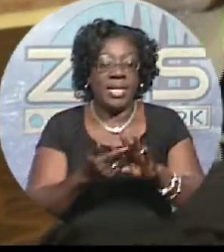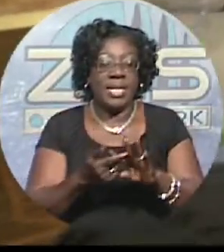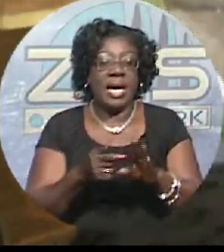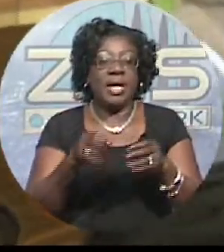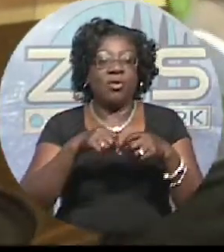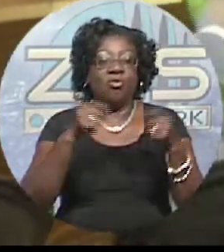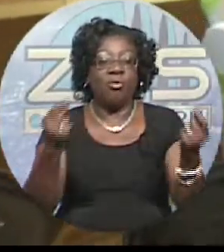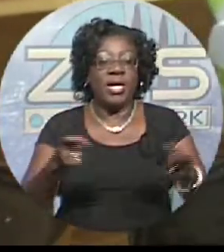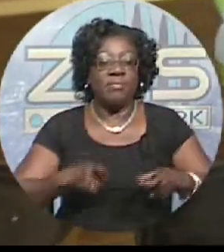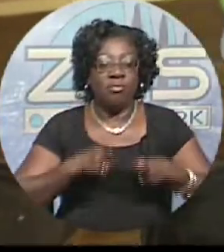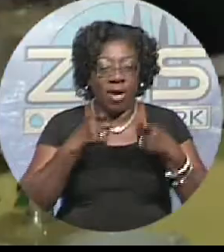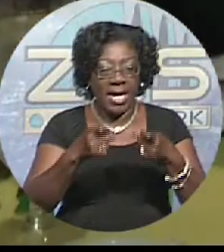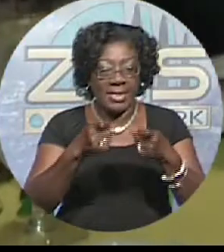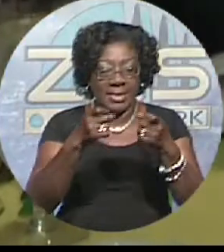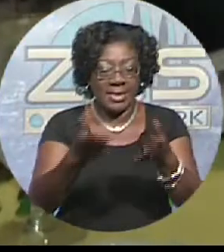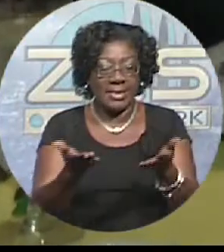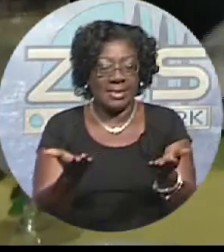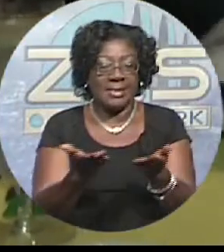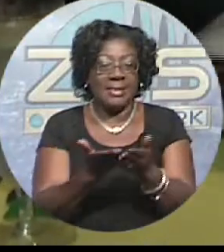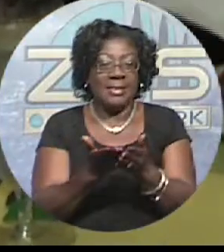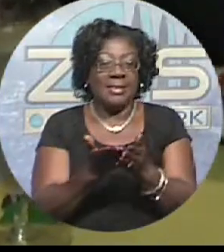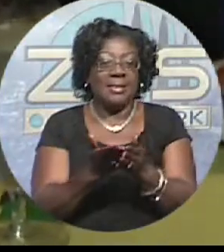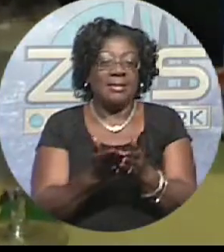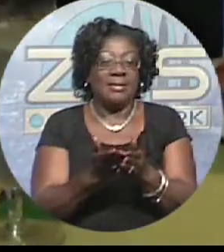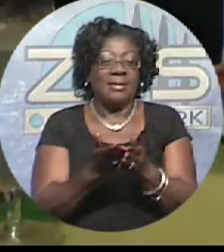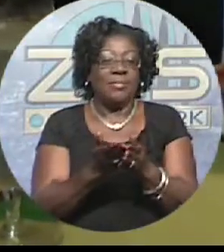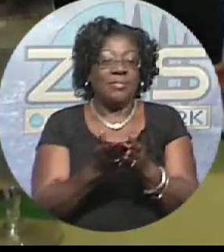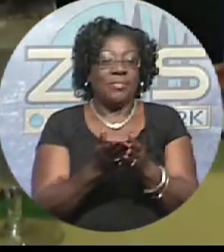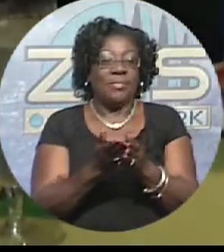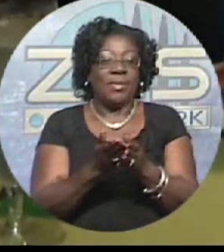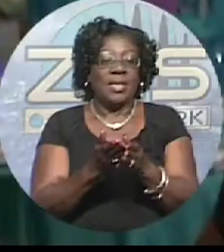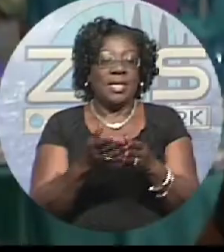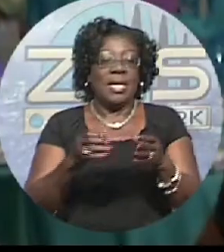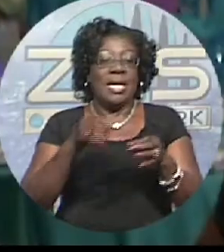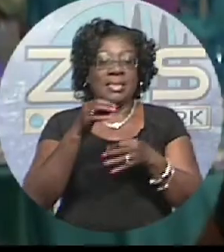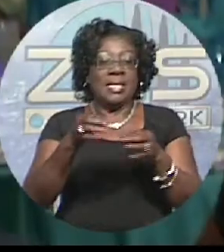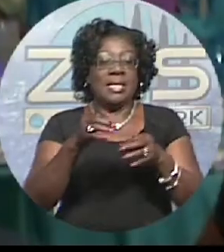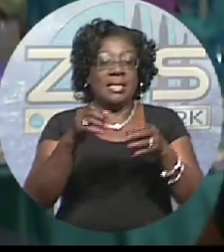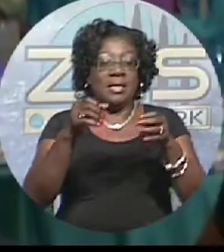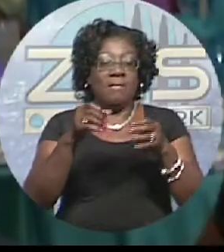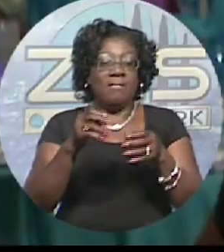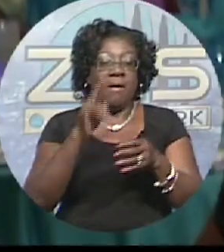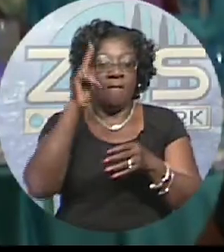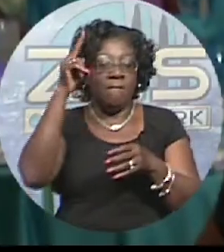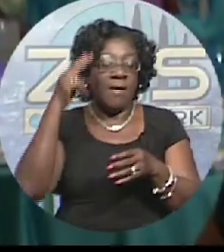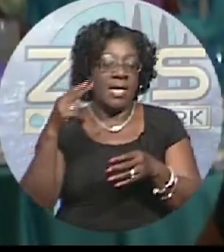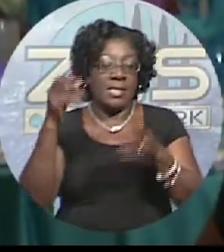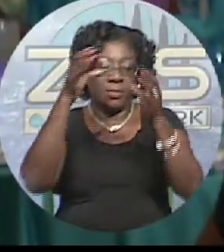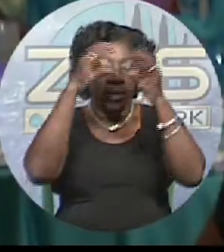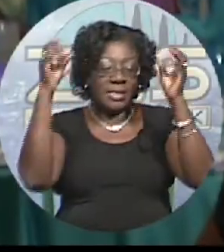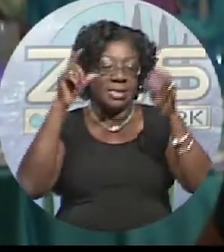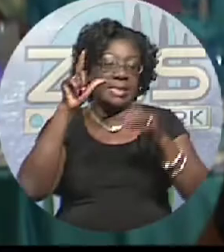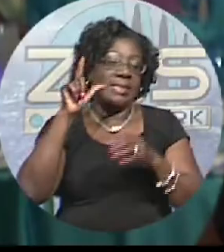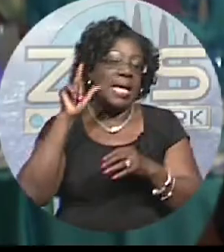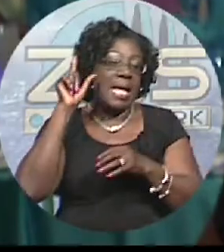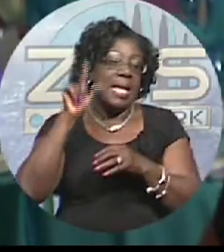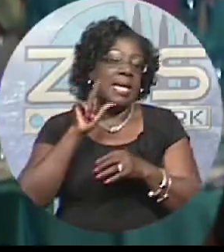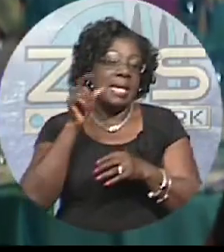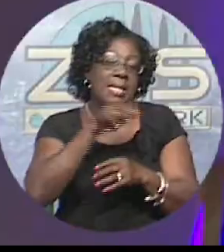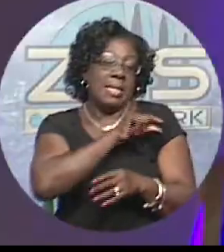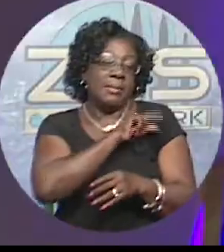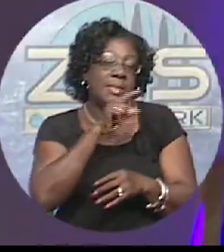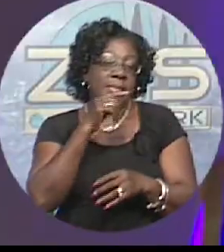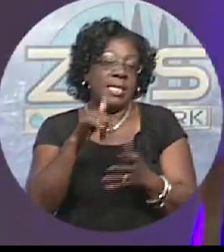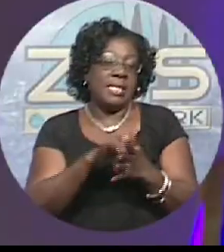Society's partner for the affair is Atlantic Medical Insurance Limited. Executive Vice President and General Manager Linda Gibson says the company is